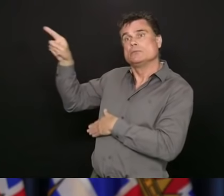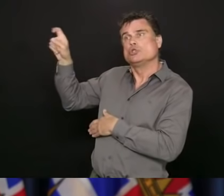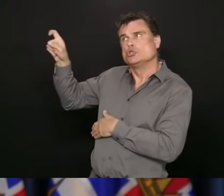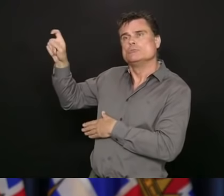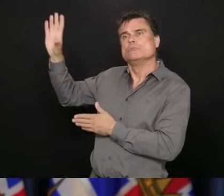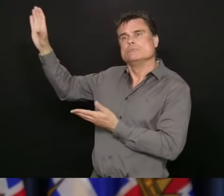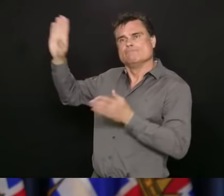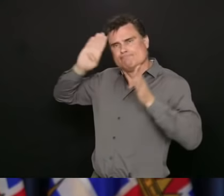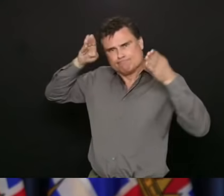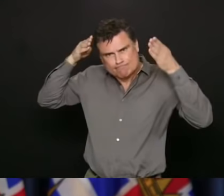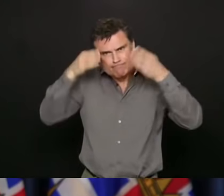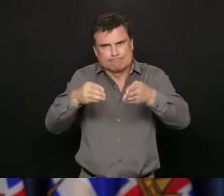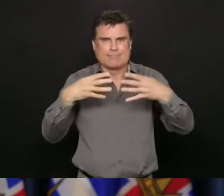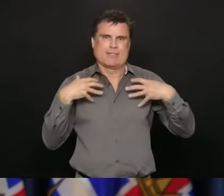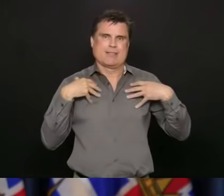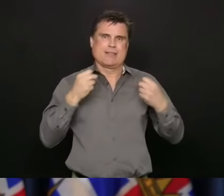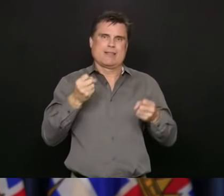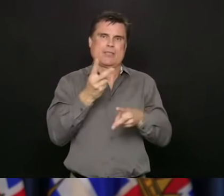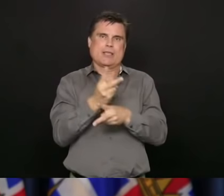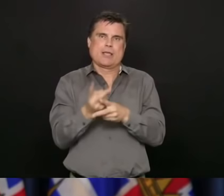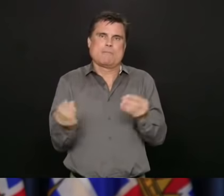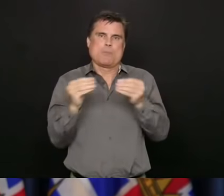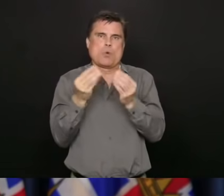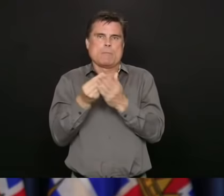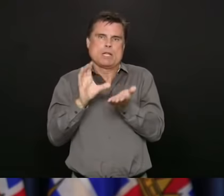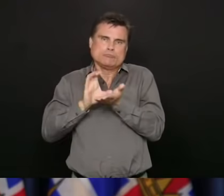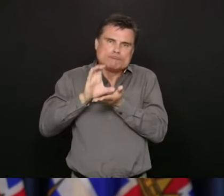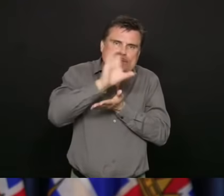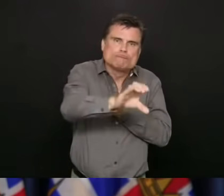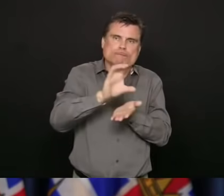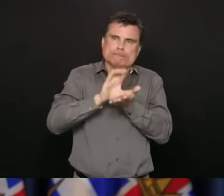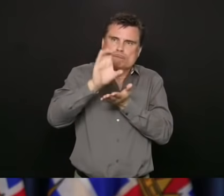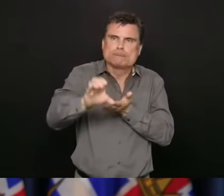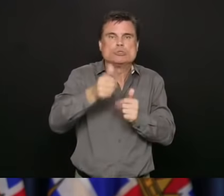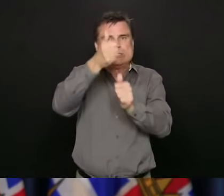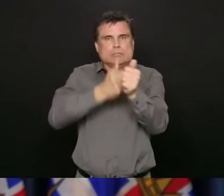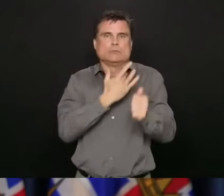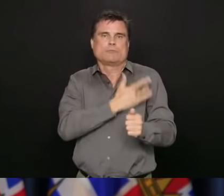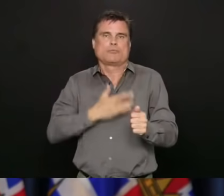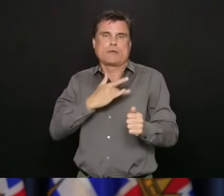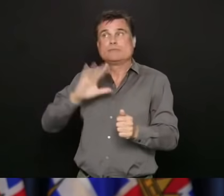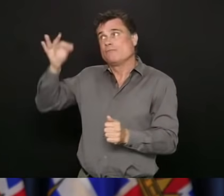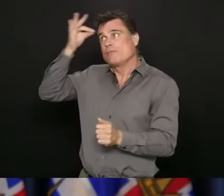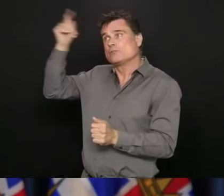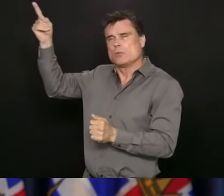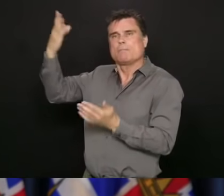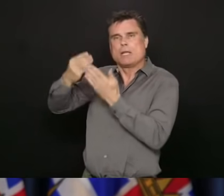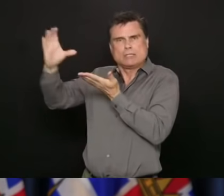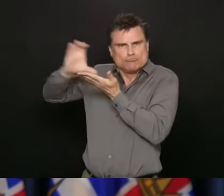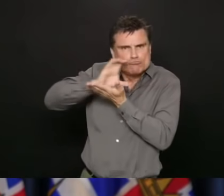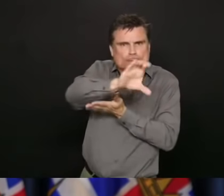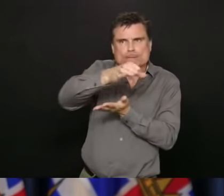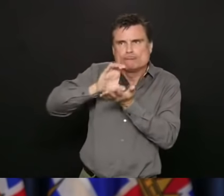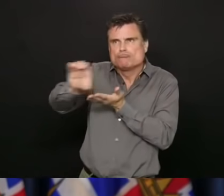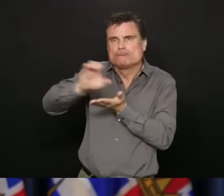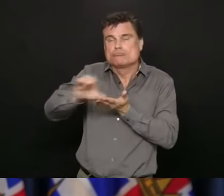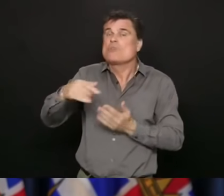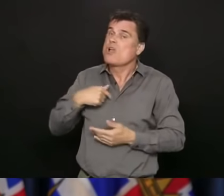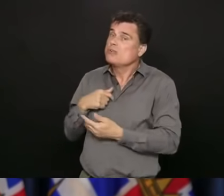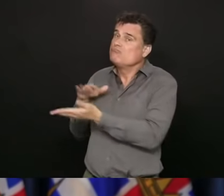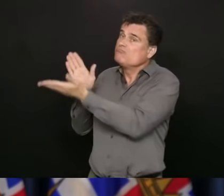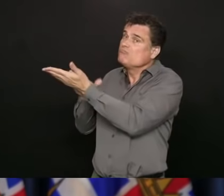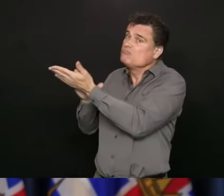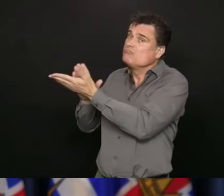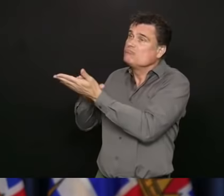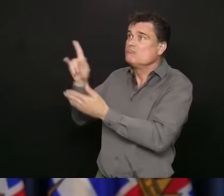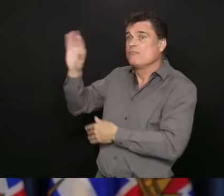have a lot on their plate, and I give full credit to Chrystia Freeland, the Prime Minister, and their entire team for trying to find places